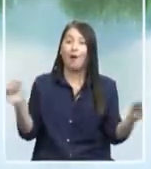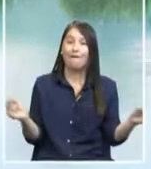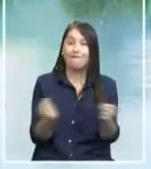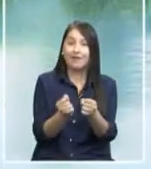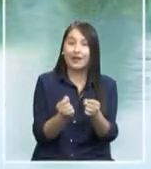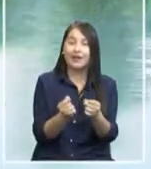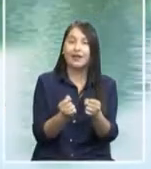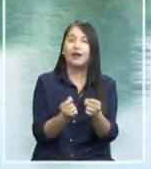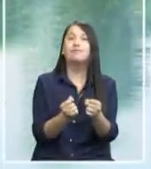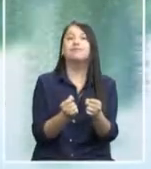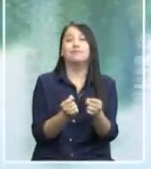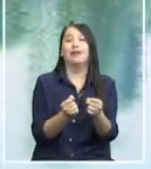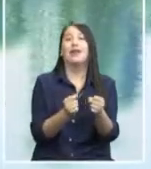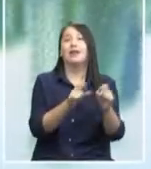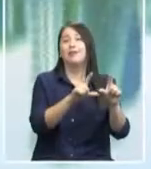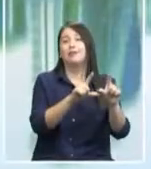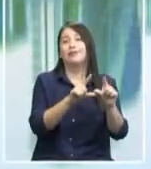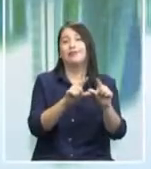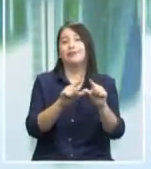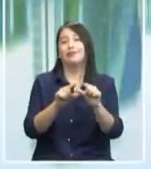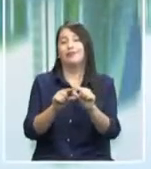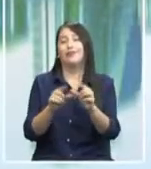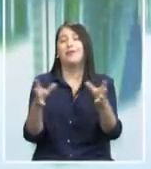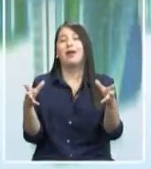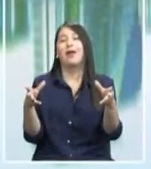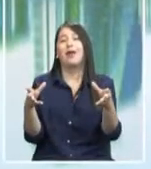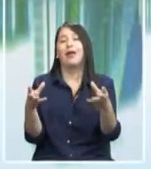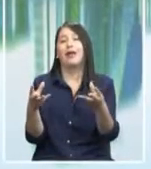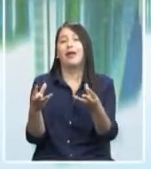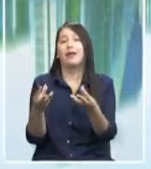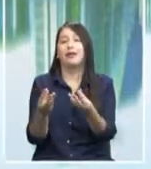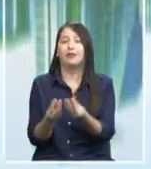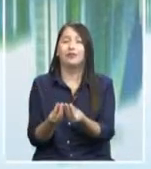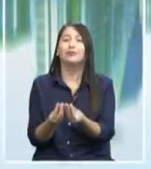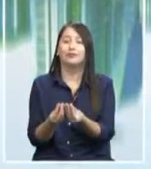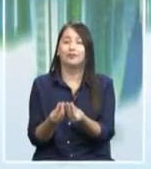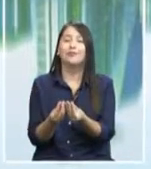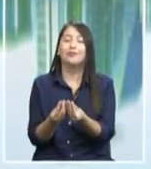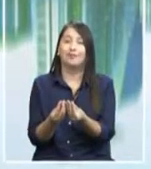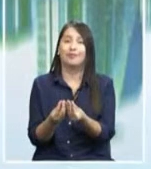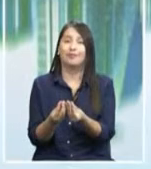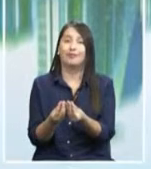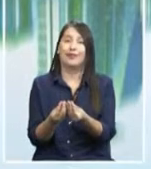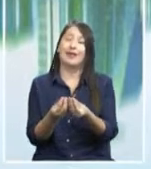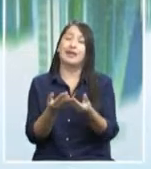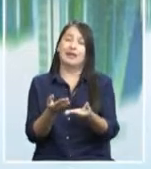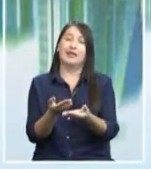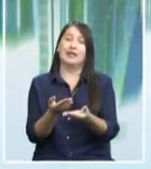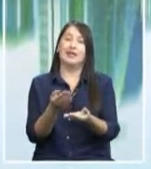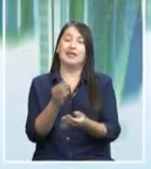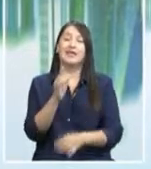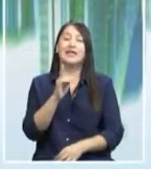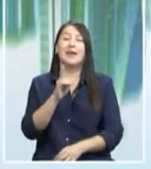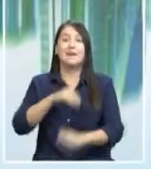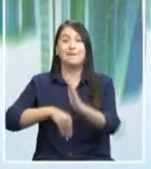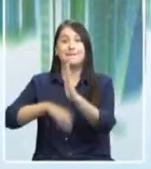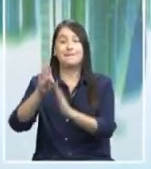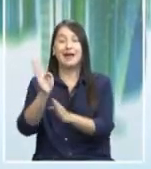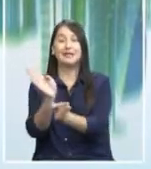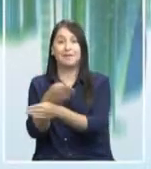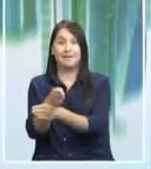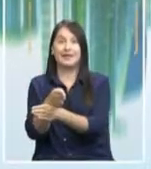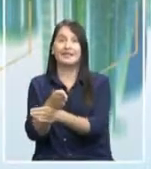becoming more scarce, and you have more fish that prefer warm water. And in the